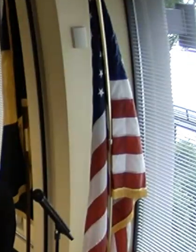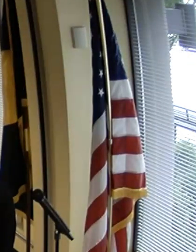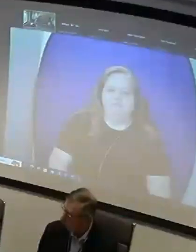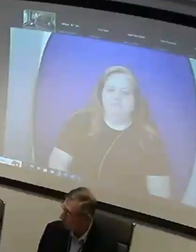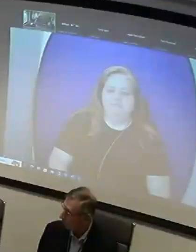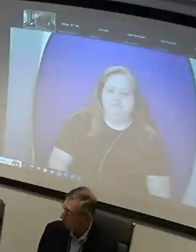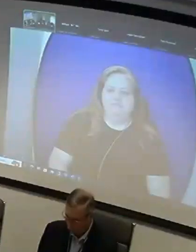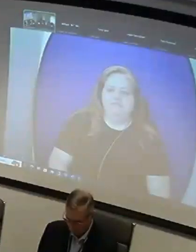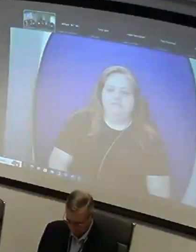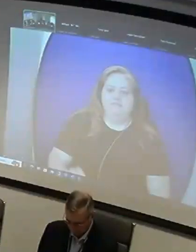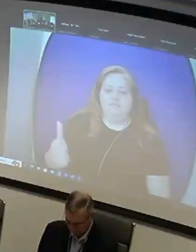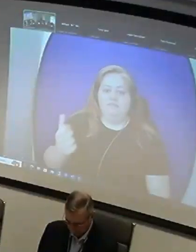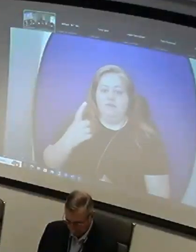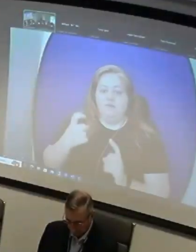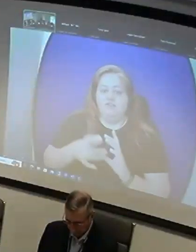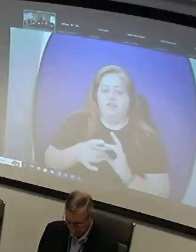Any other questions or comments?